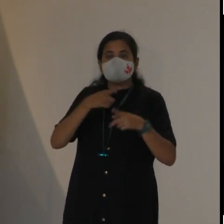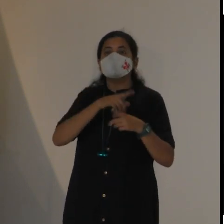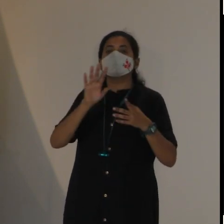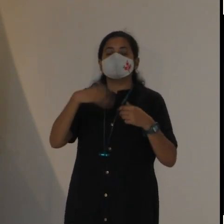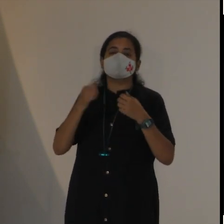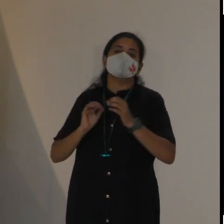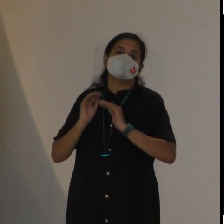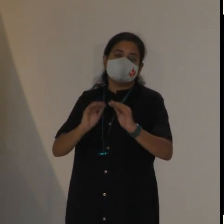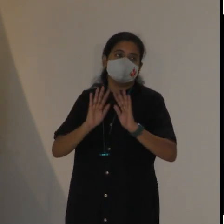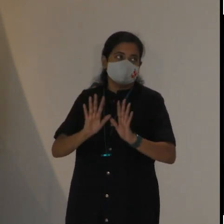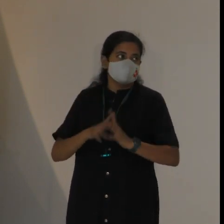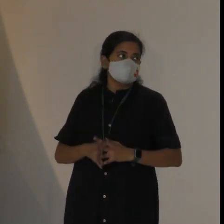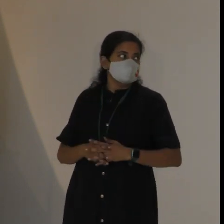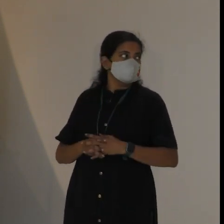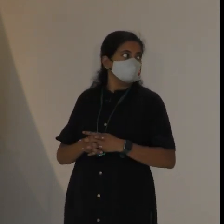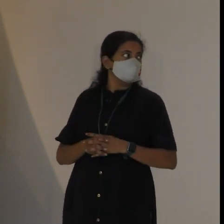important.